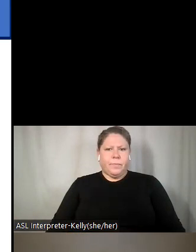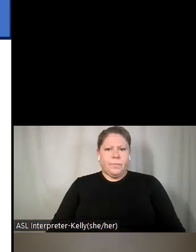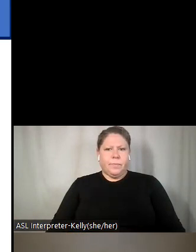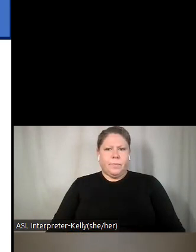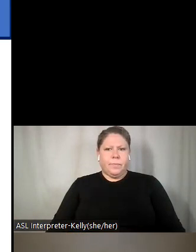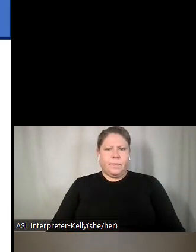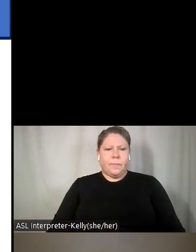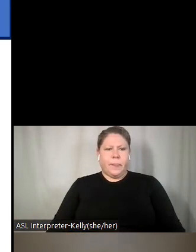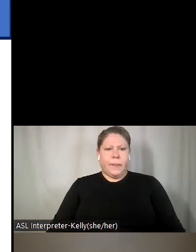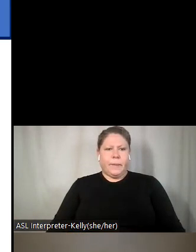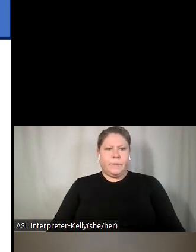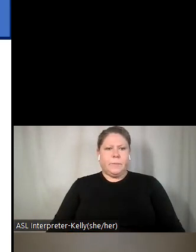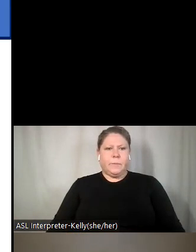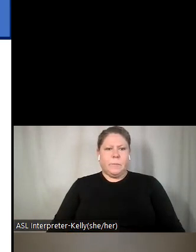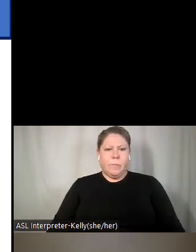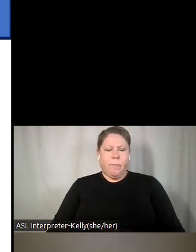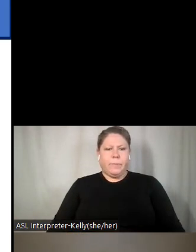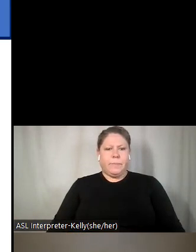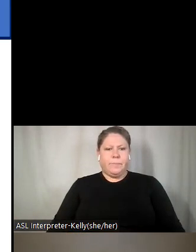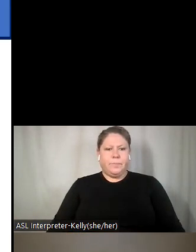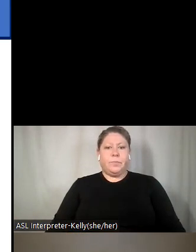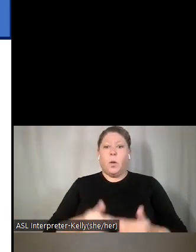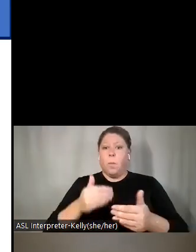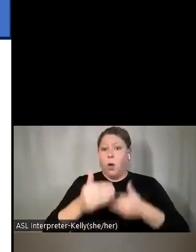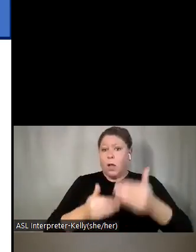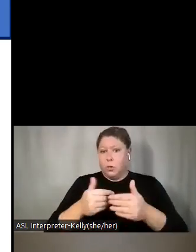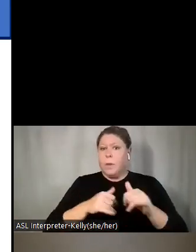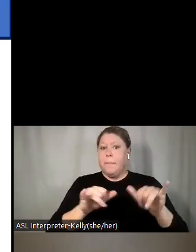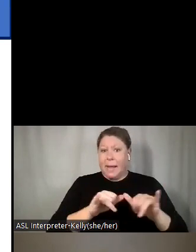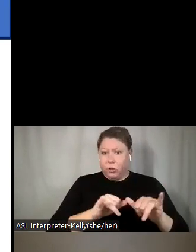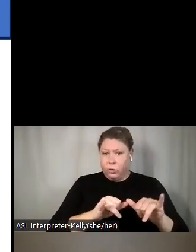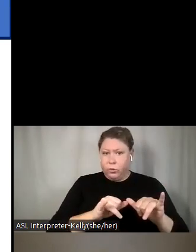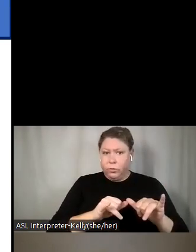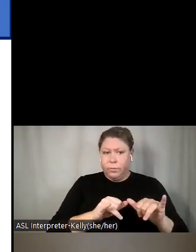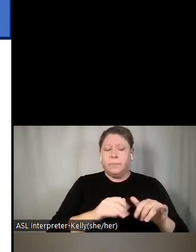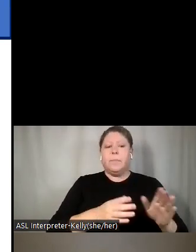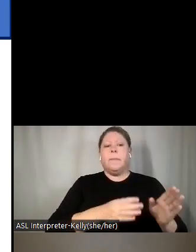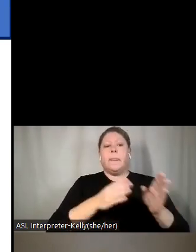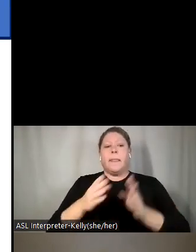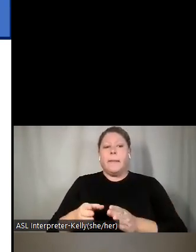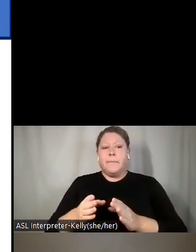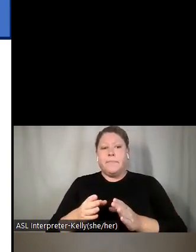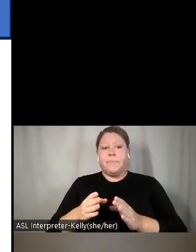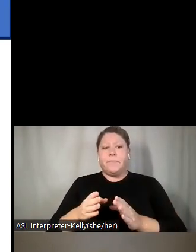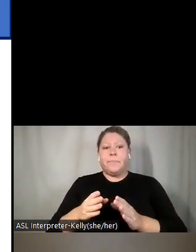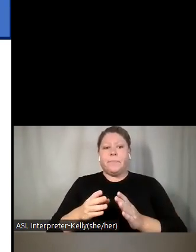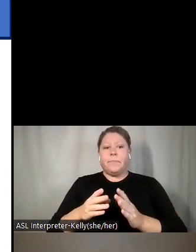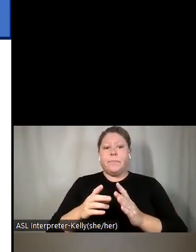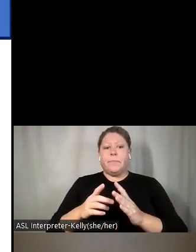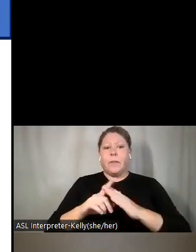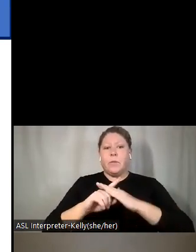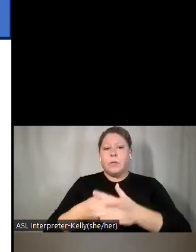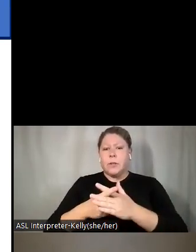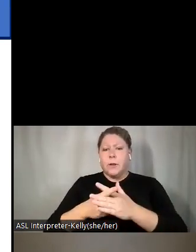So in addition to measuring process, we've also started to build out how we set